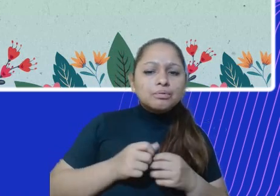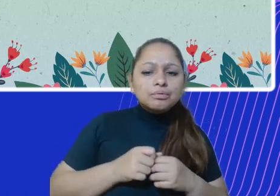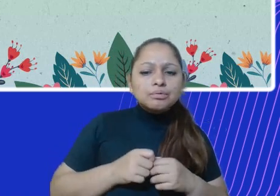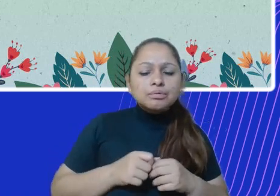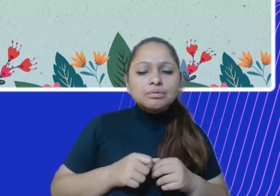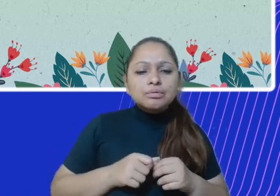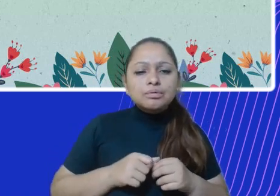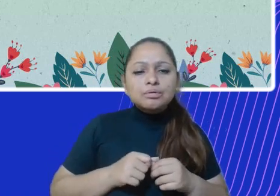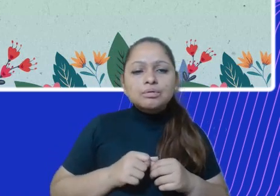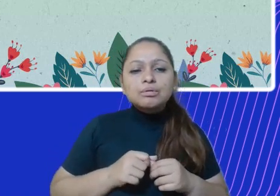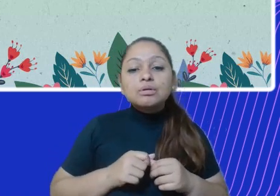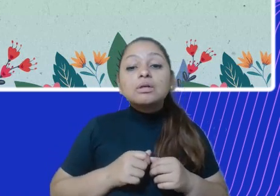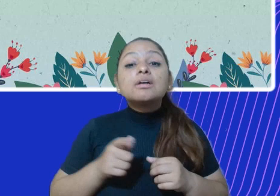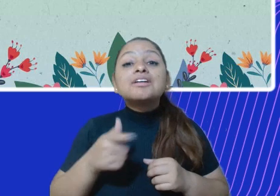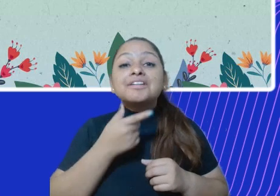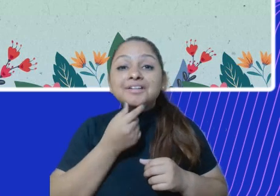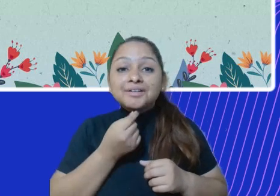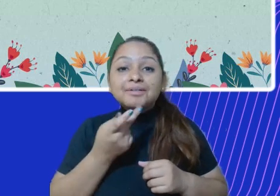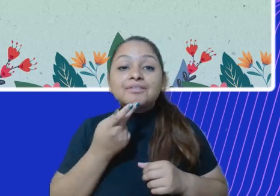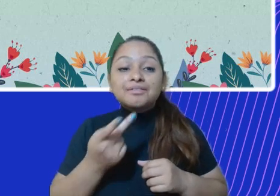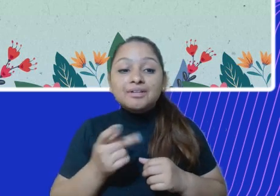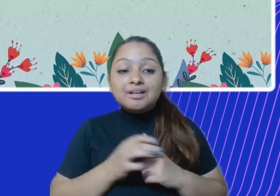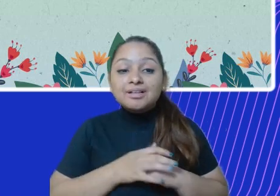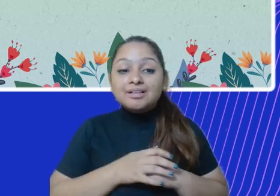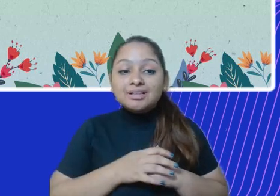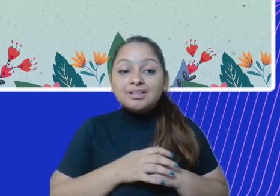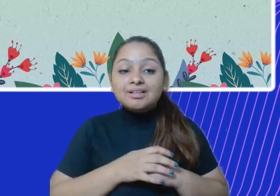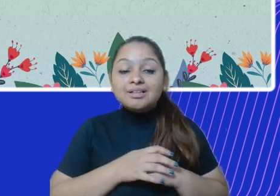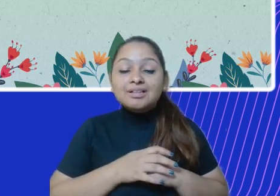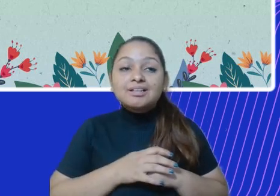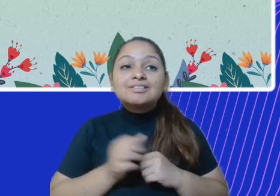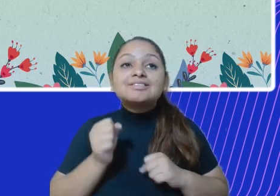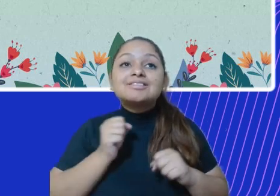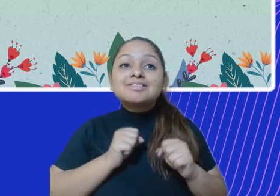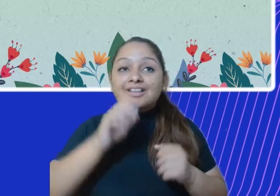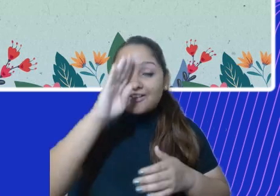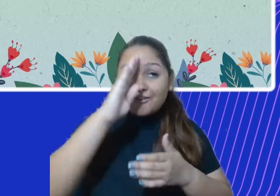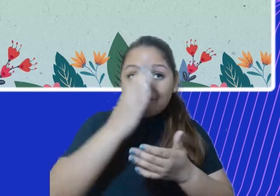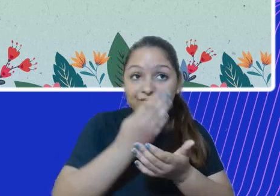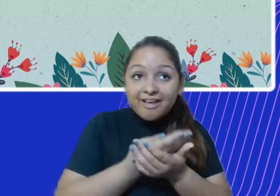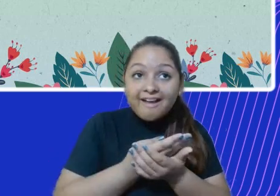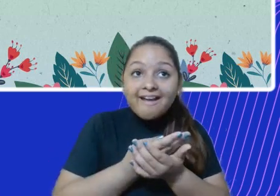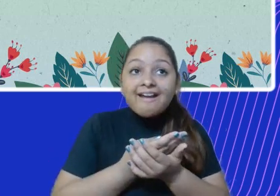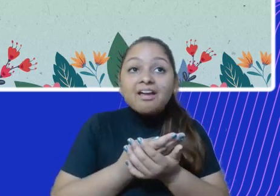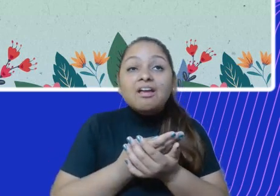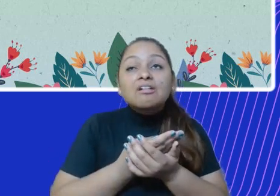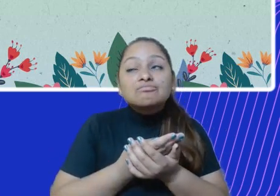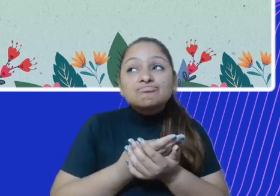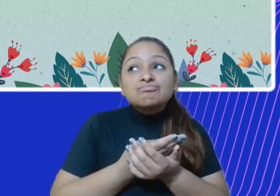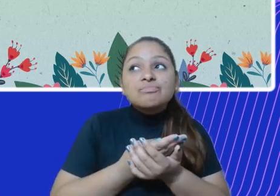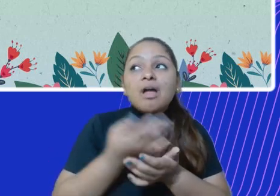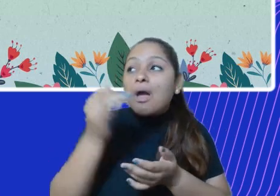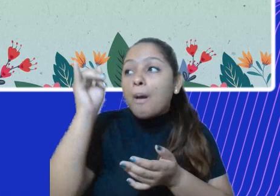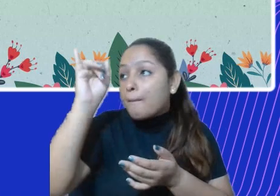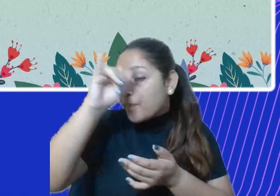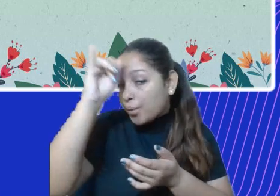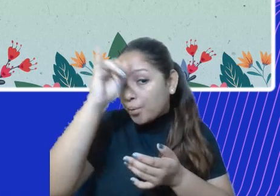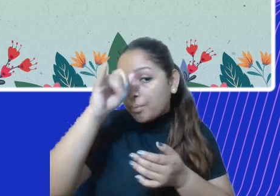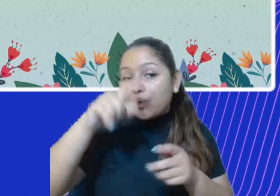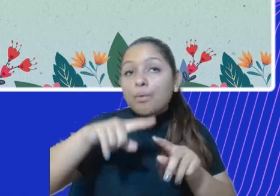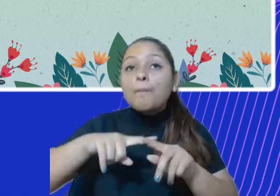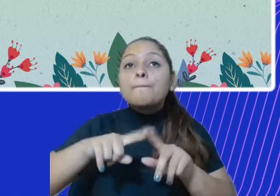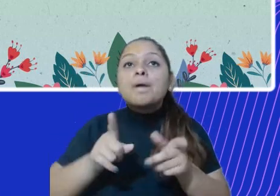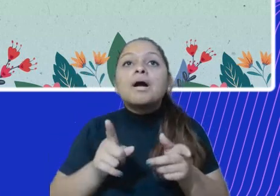a hopeful realistic, because optimistic is naive and the pessimistic is really boring. So, what we want is to be